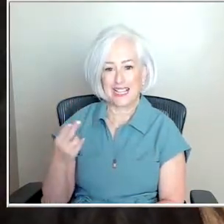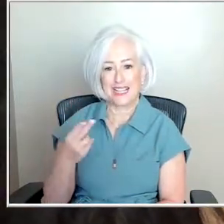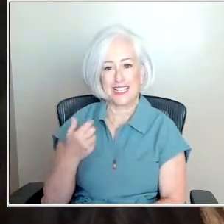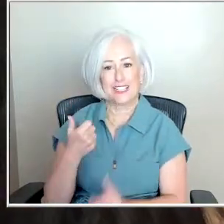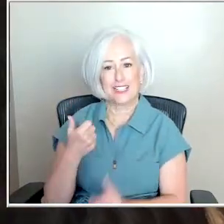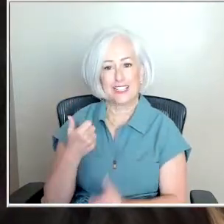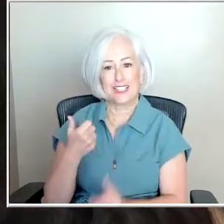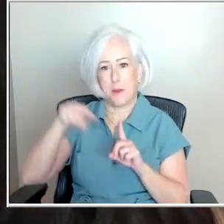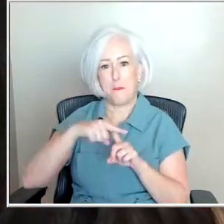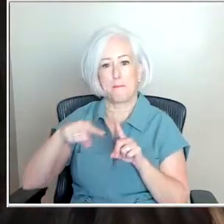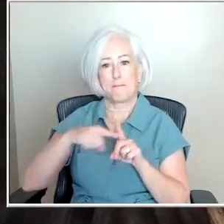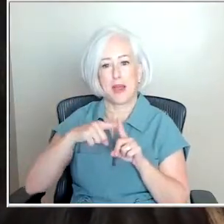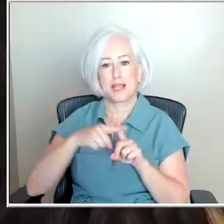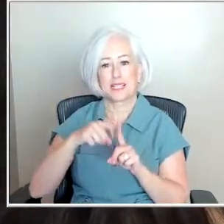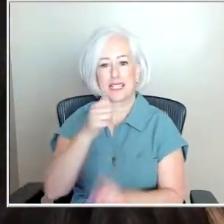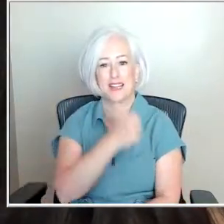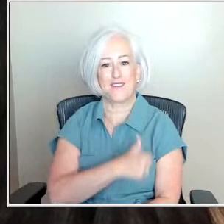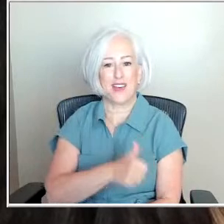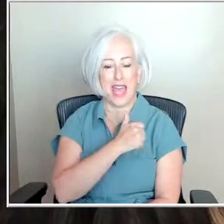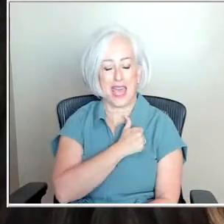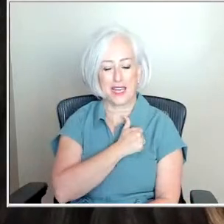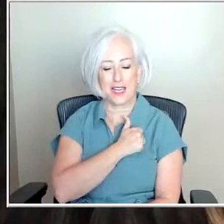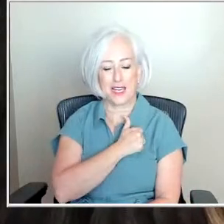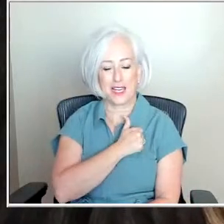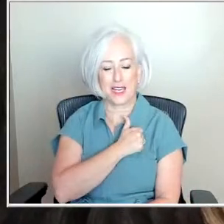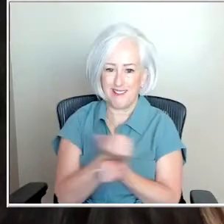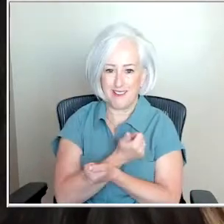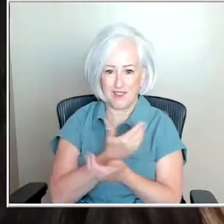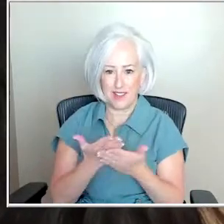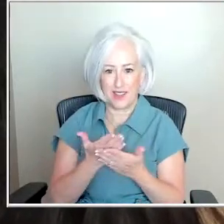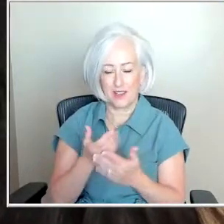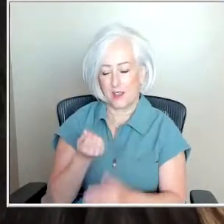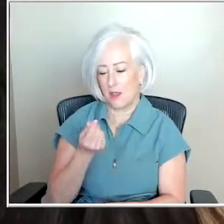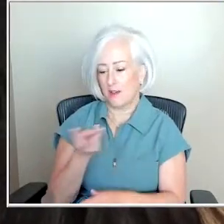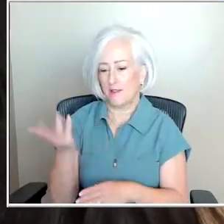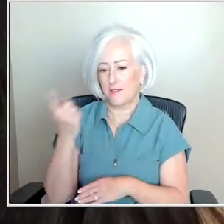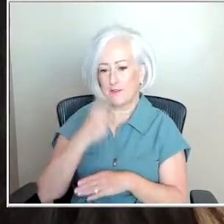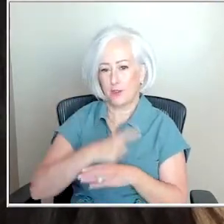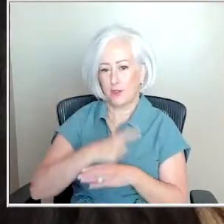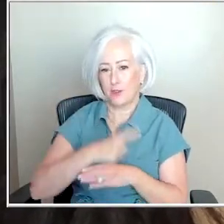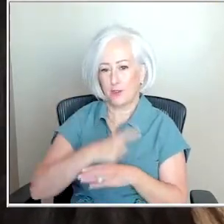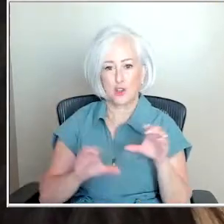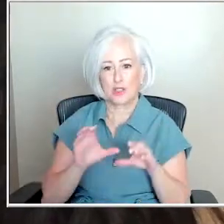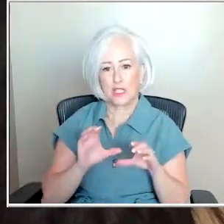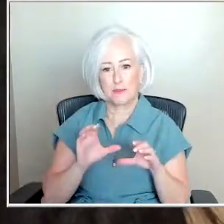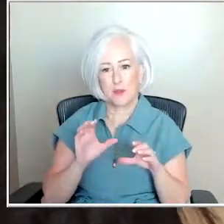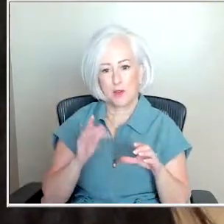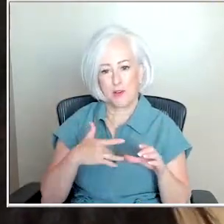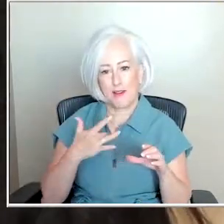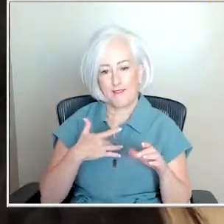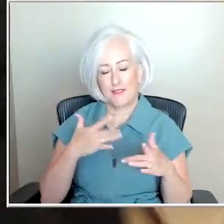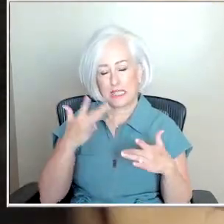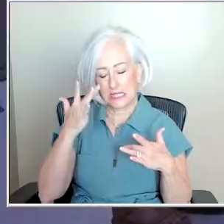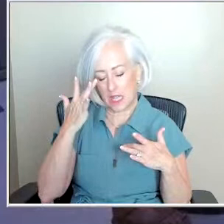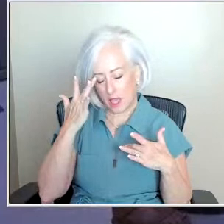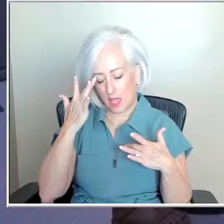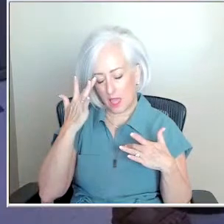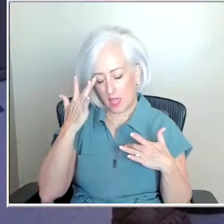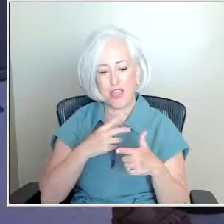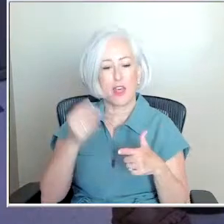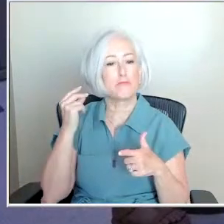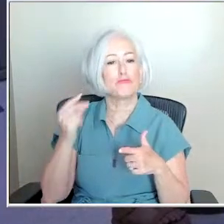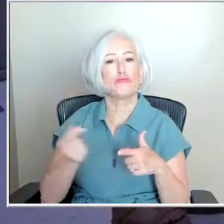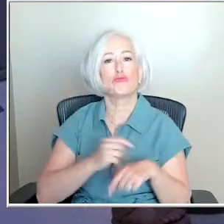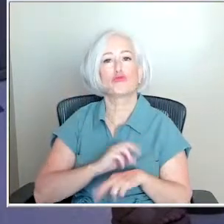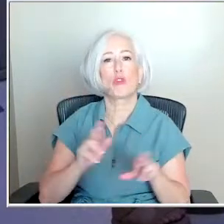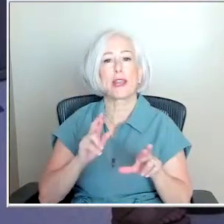it. A couple days after chemo, she wasn't feeling well, and then she's ready to go. Let's get moving. Yeah. So I